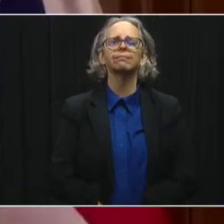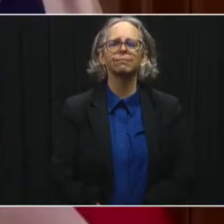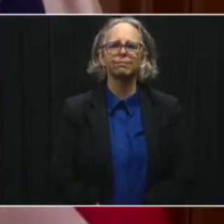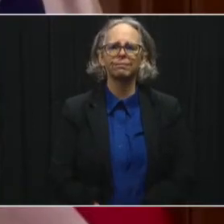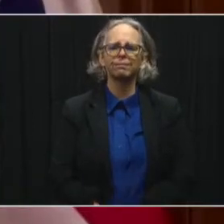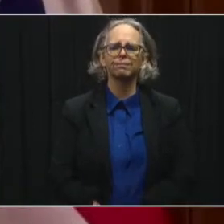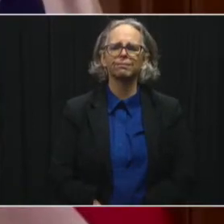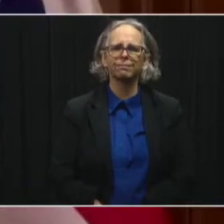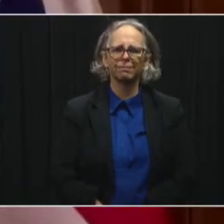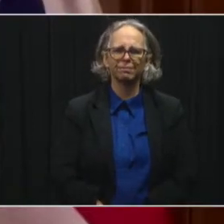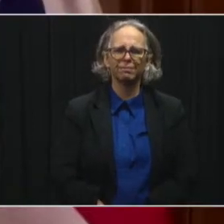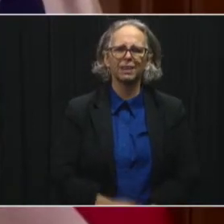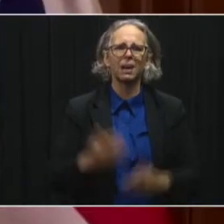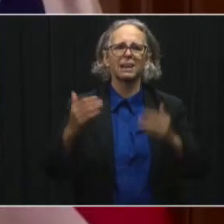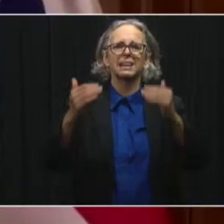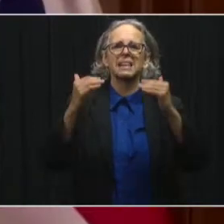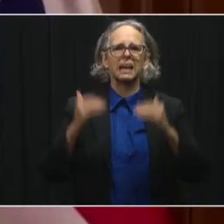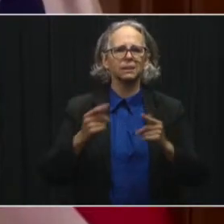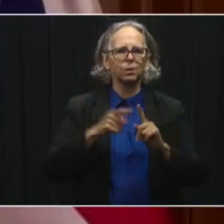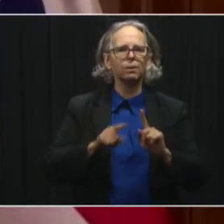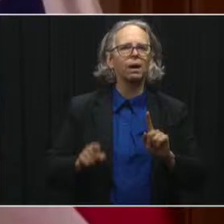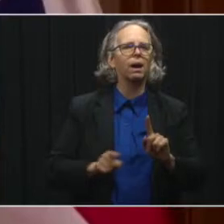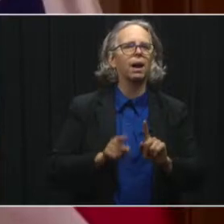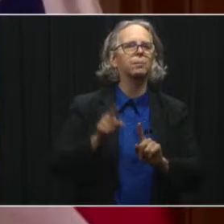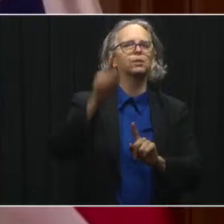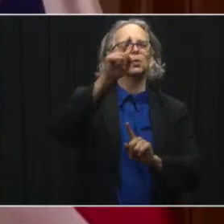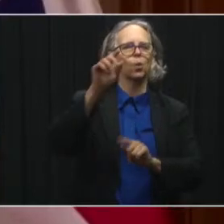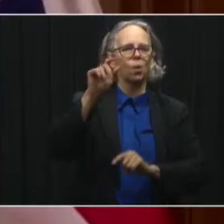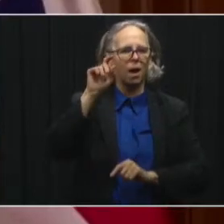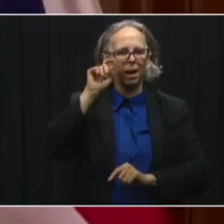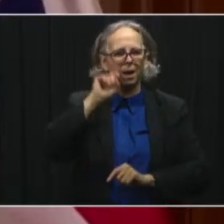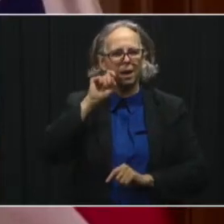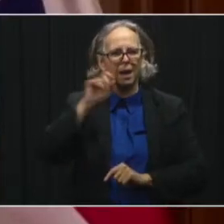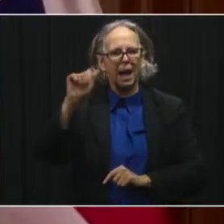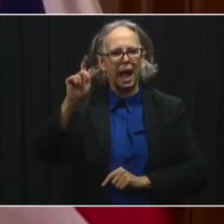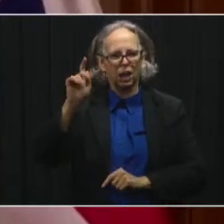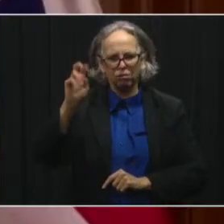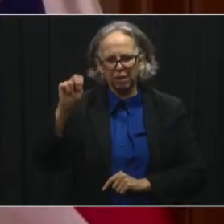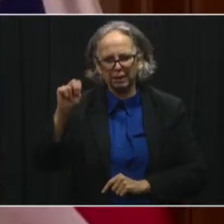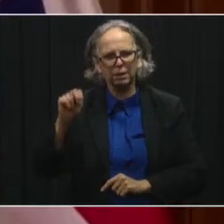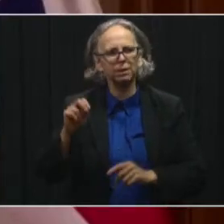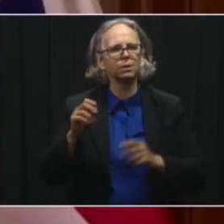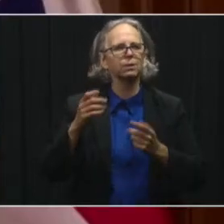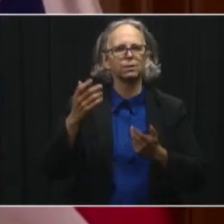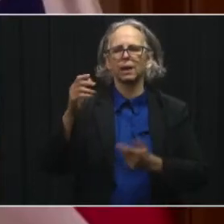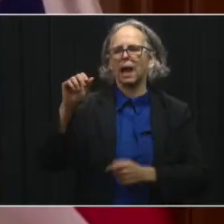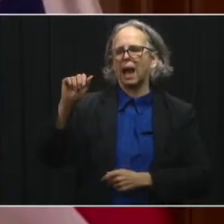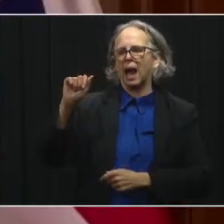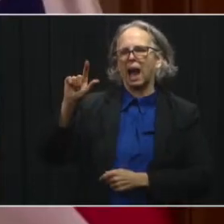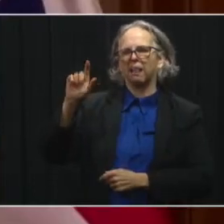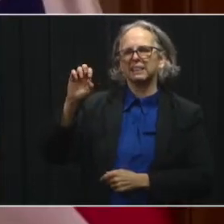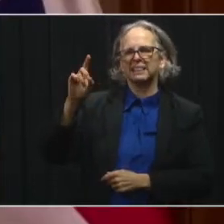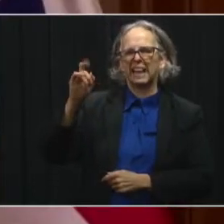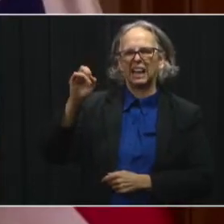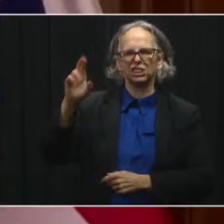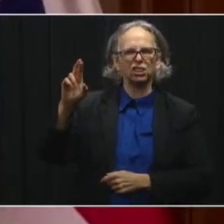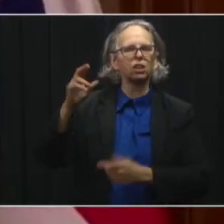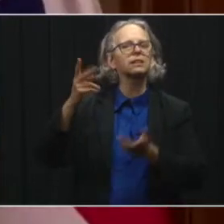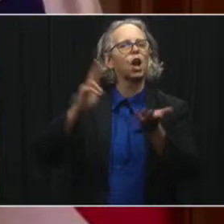We'll next go to Akron. Terry Alexander is joining us from Summa Health in Akron. Terry is a nurse, been